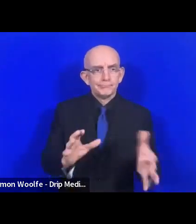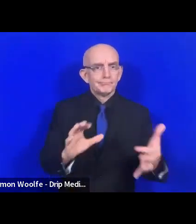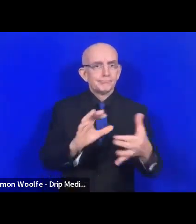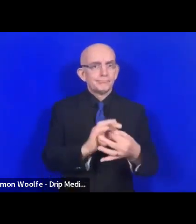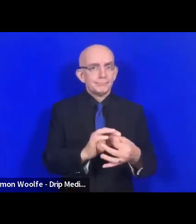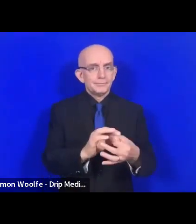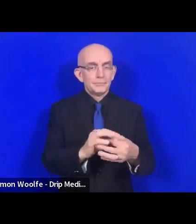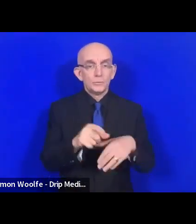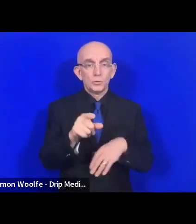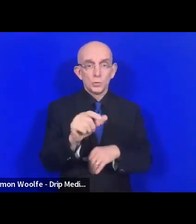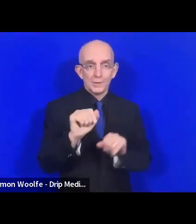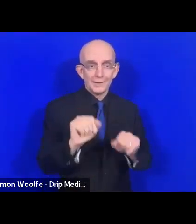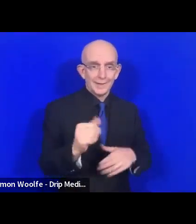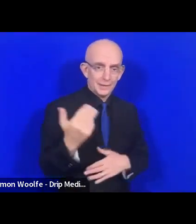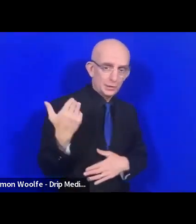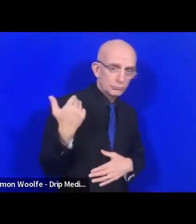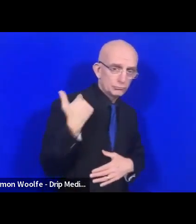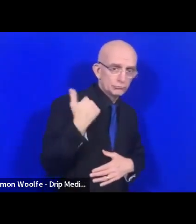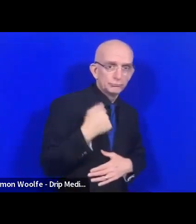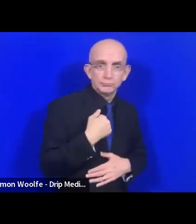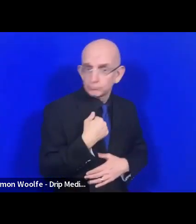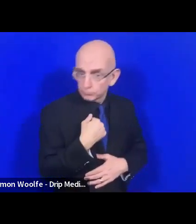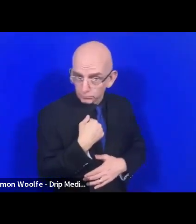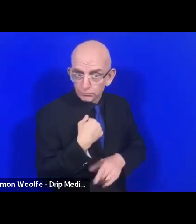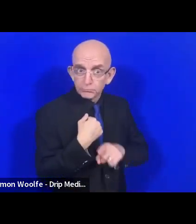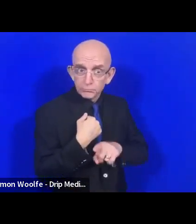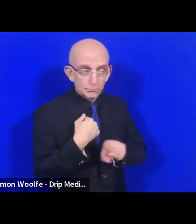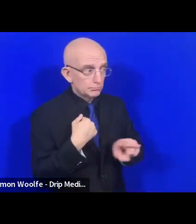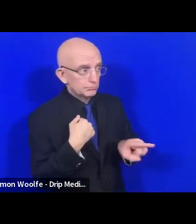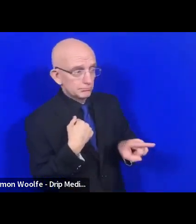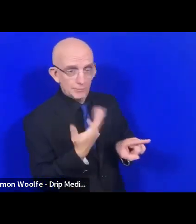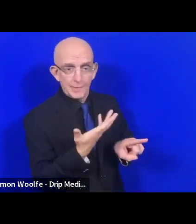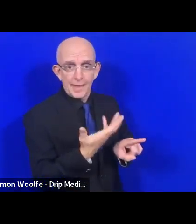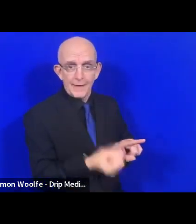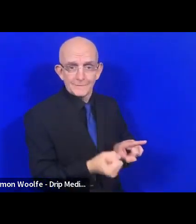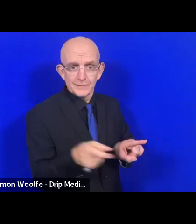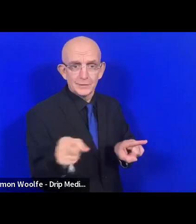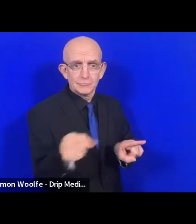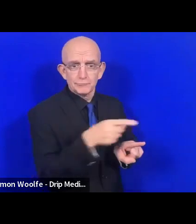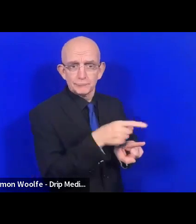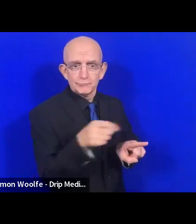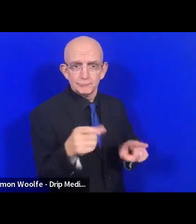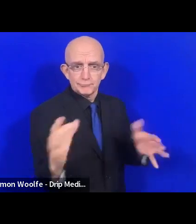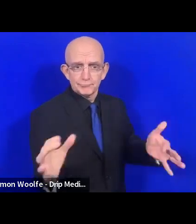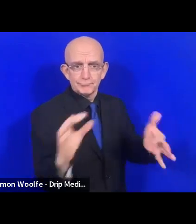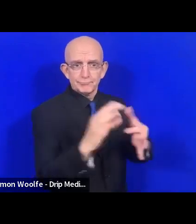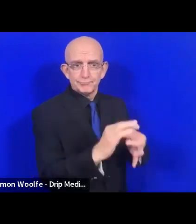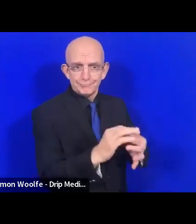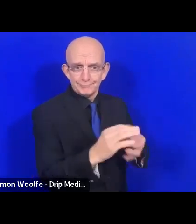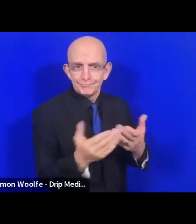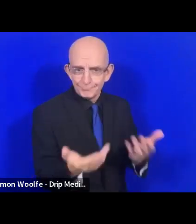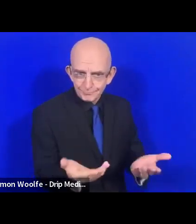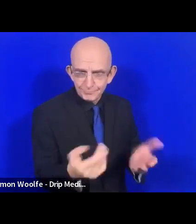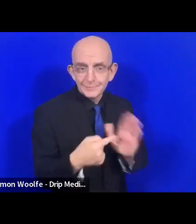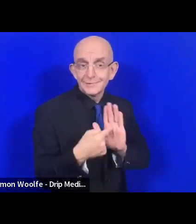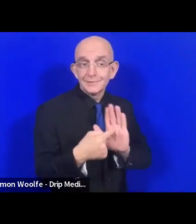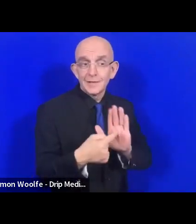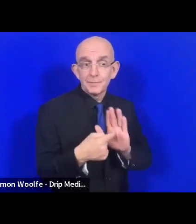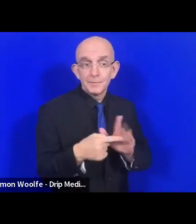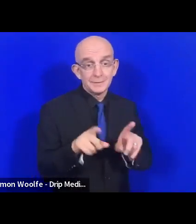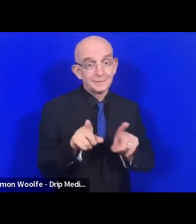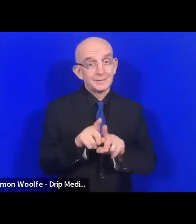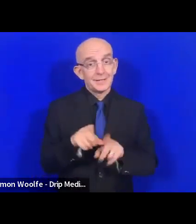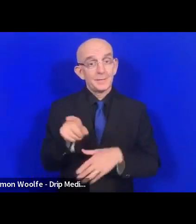that can advise. So for instance, we did that with Women Deliver, when Women Deliver